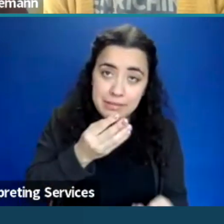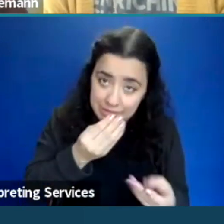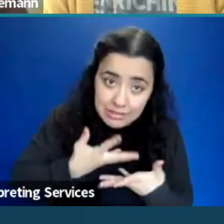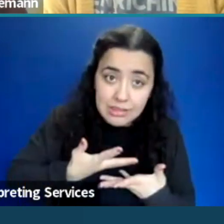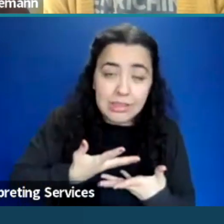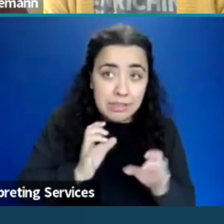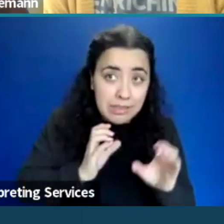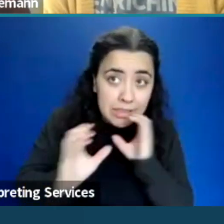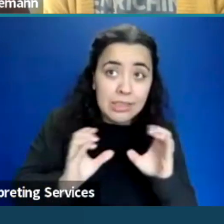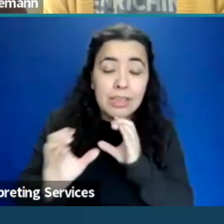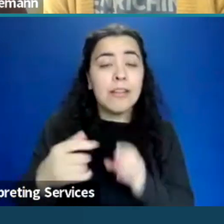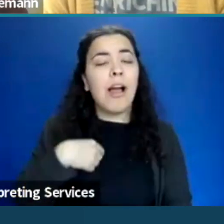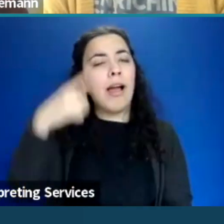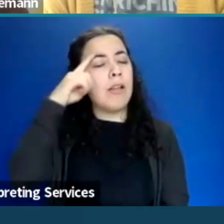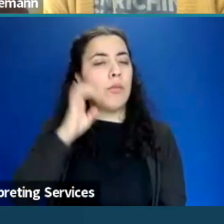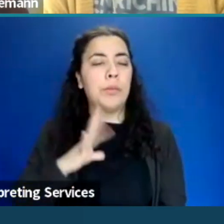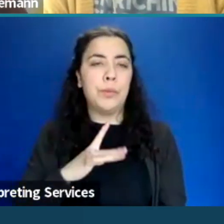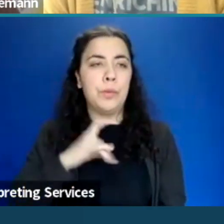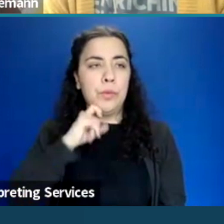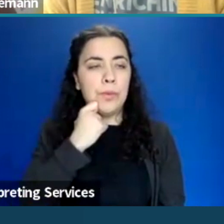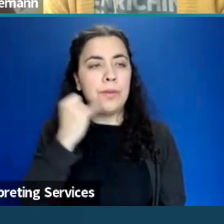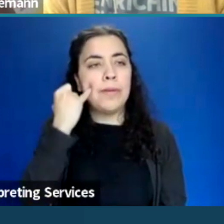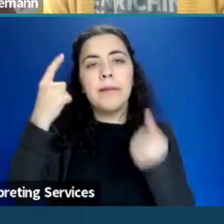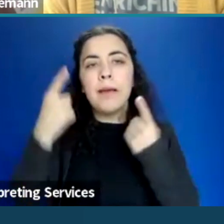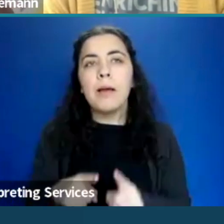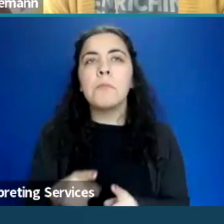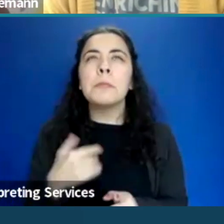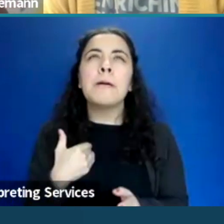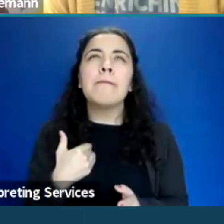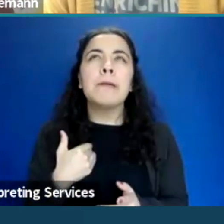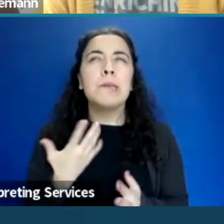I think it would be really cool if there was